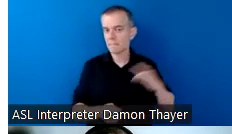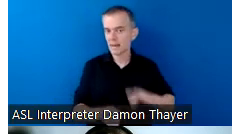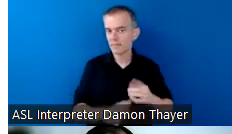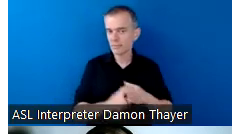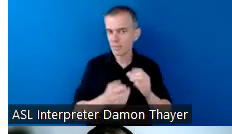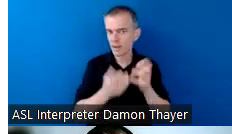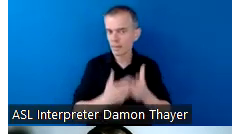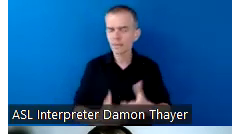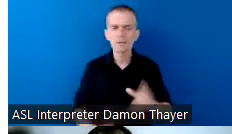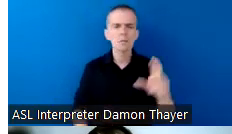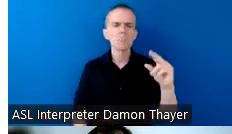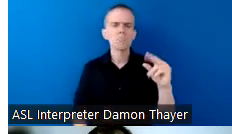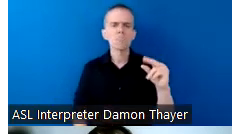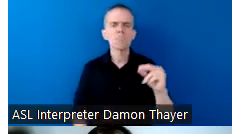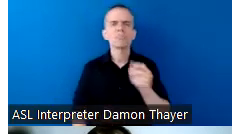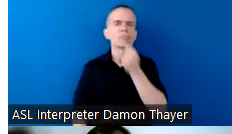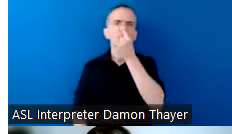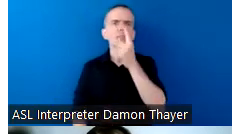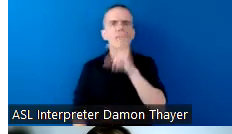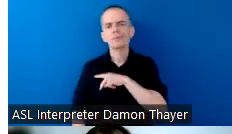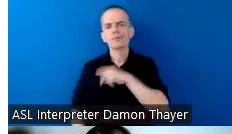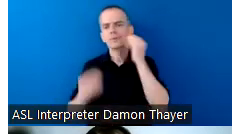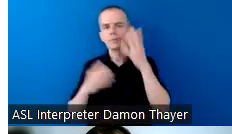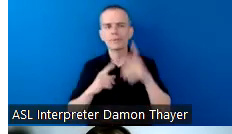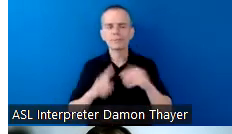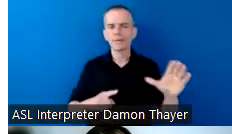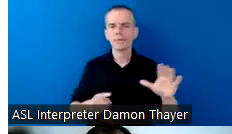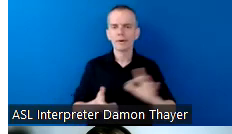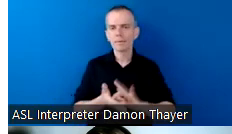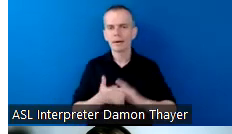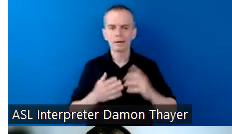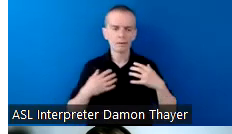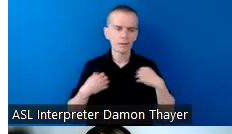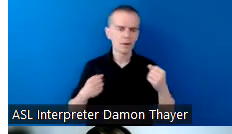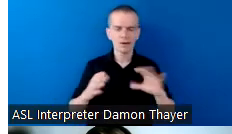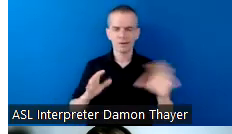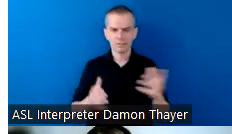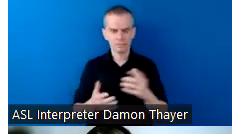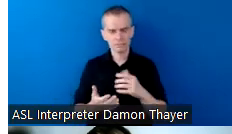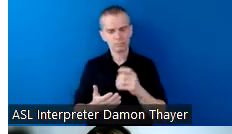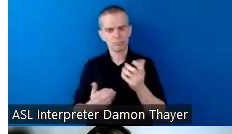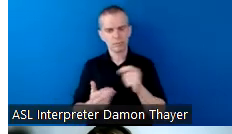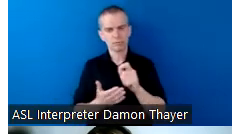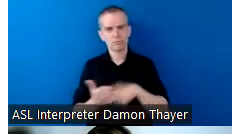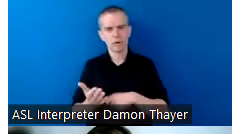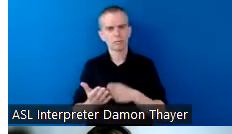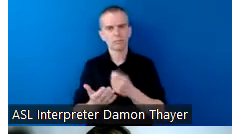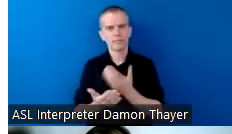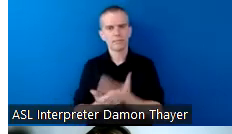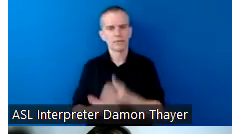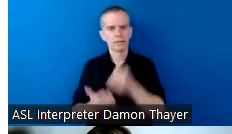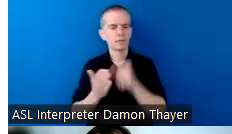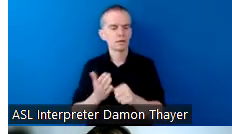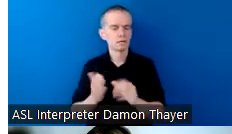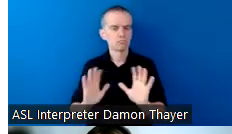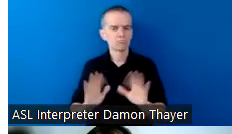up, you know, personal information about someone's disability in order to write these verification letters. And when I show you that example